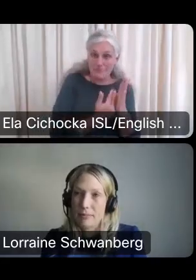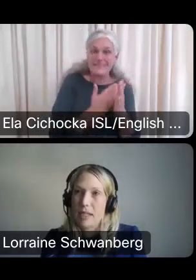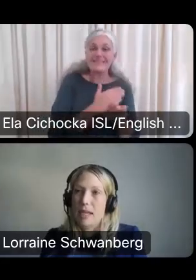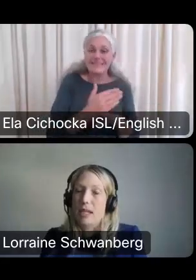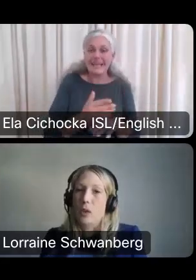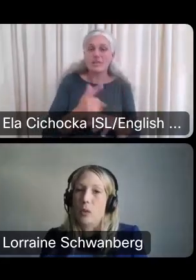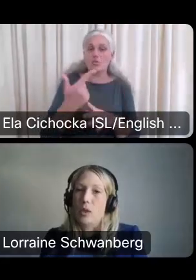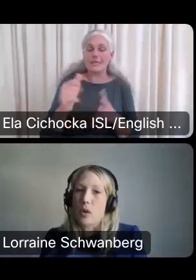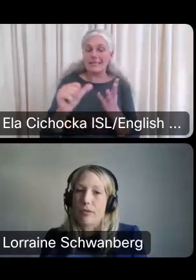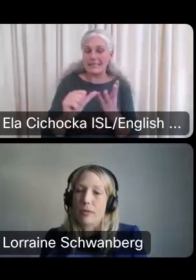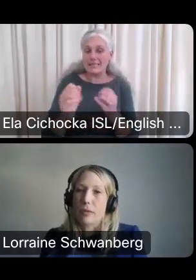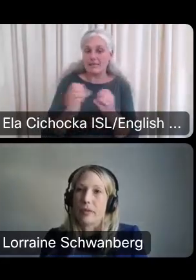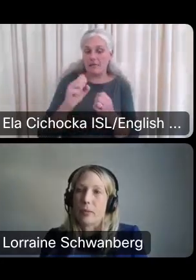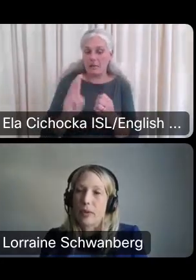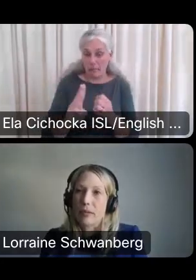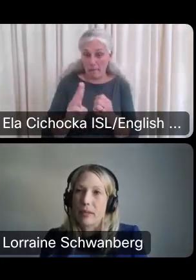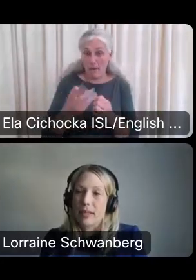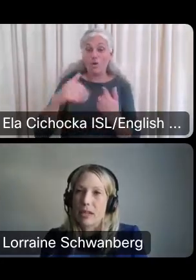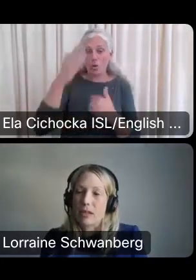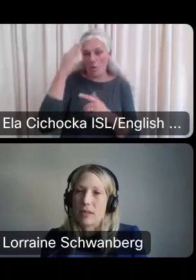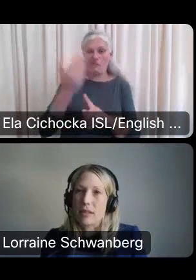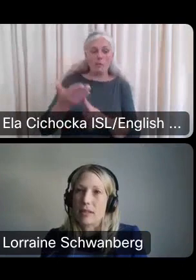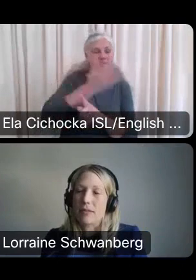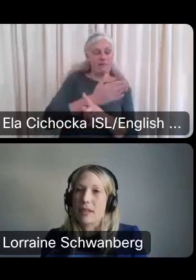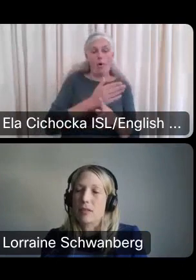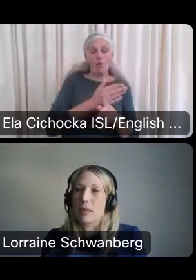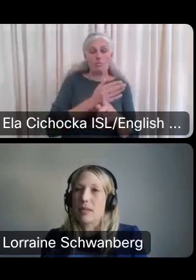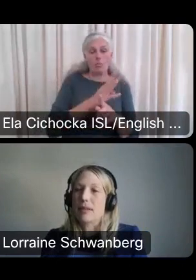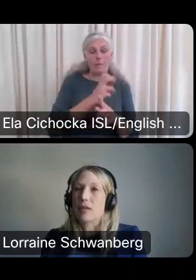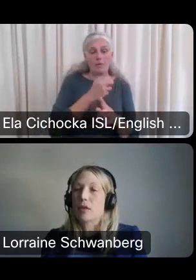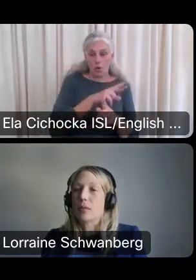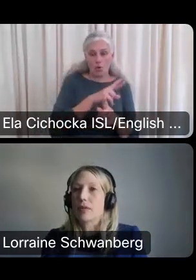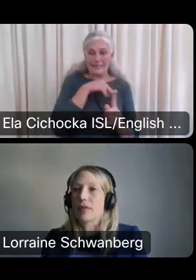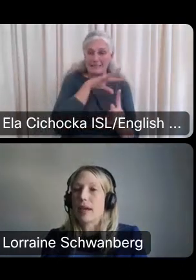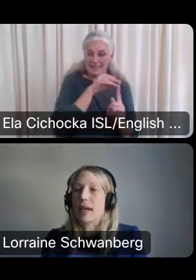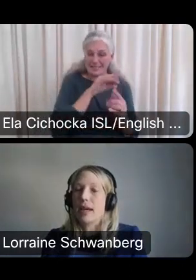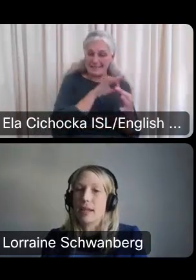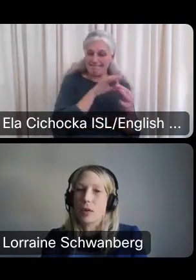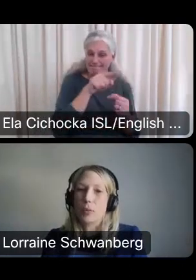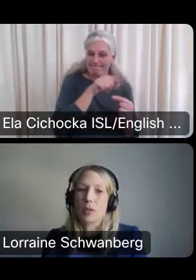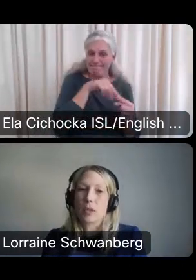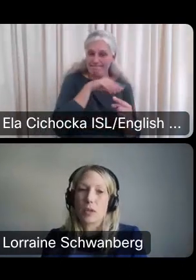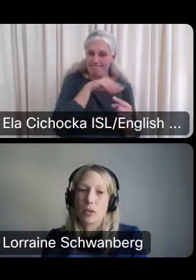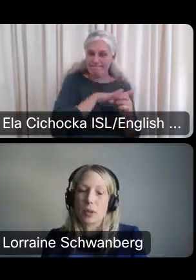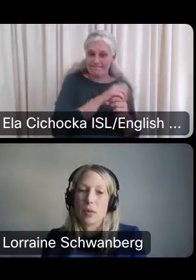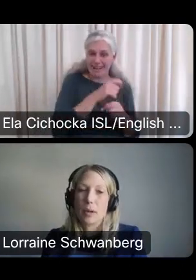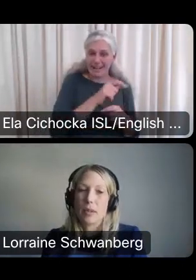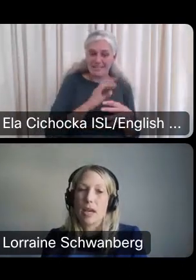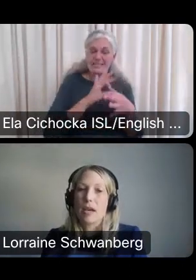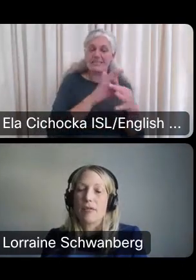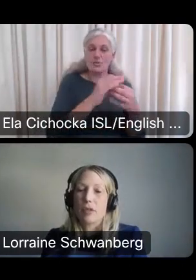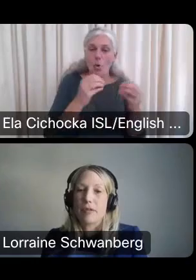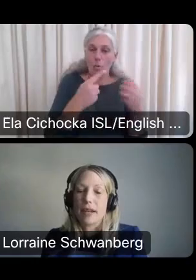date. You will know from some of our previous sessions that it's very specific in terms of the open disclosure